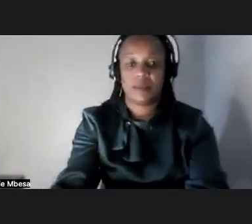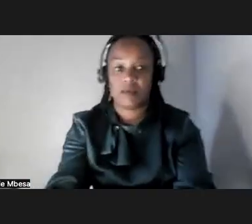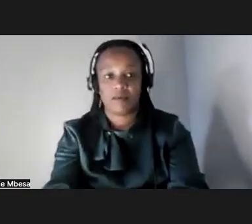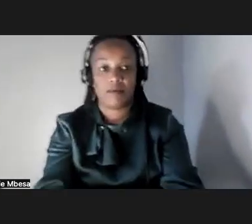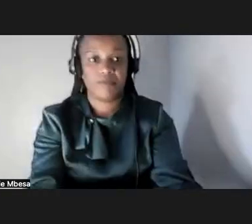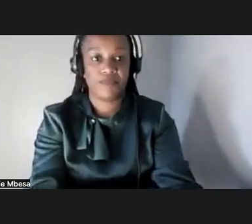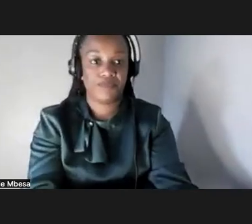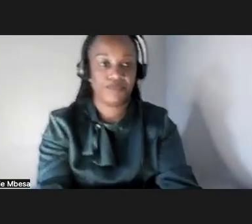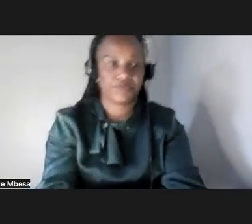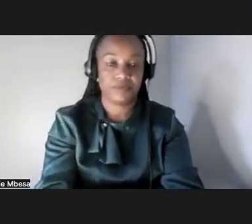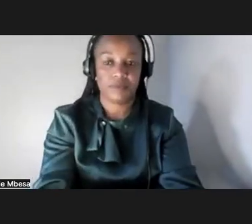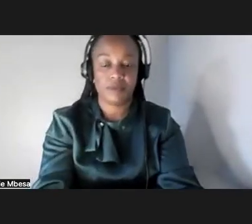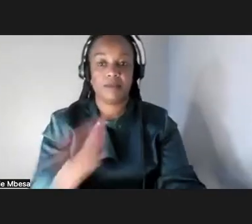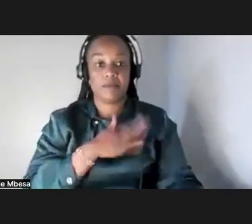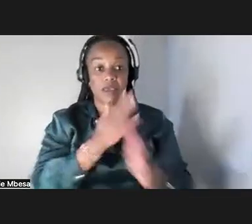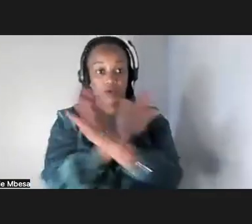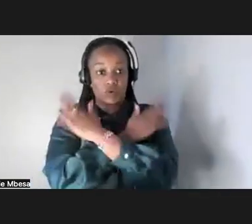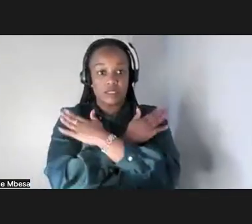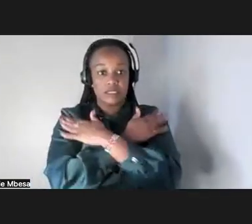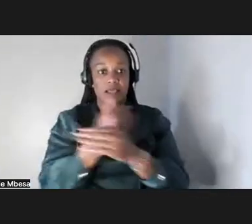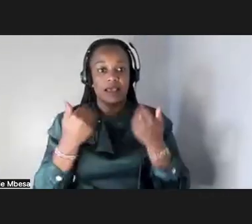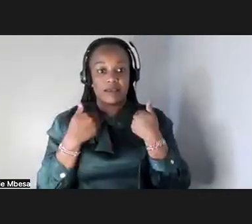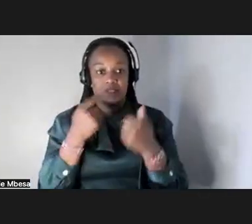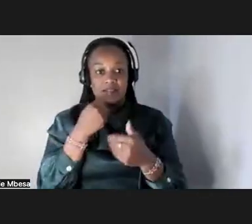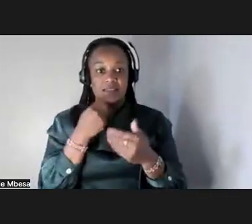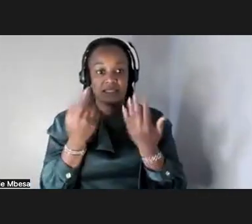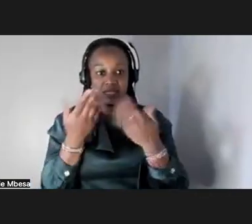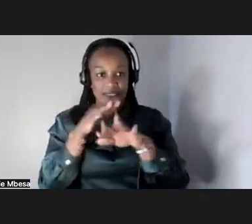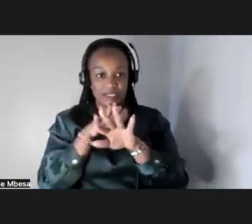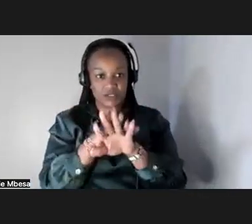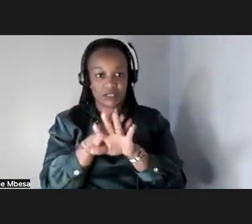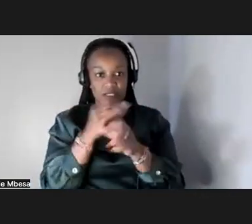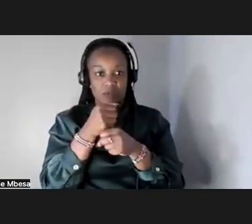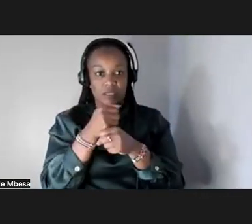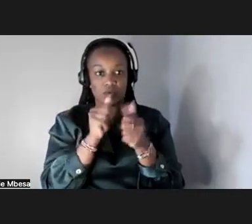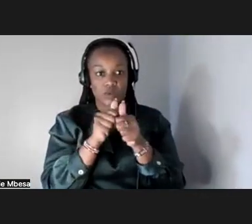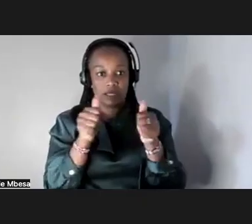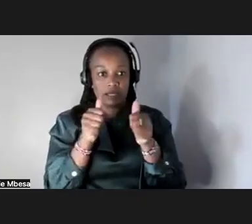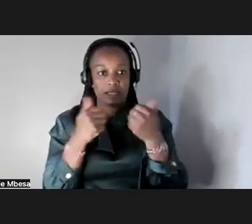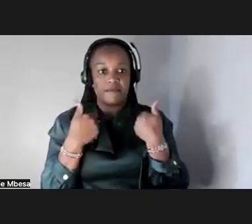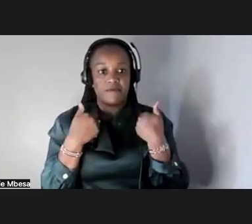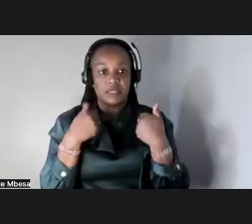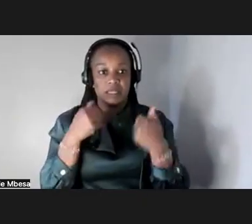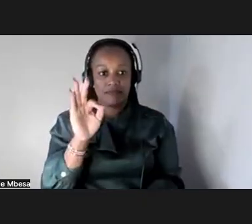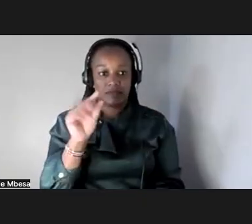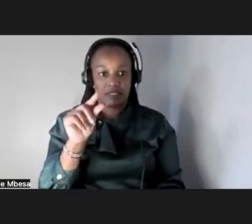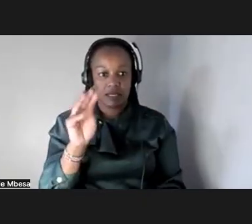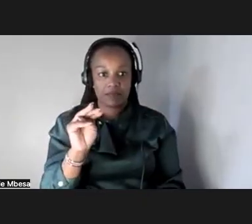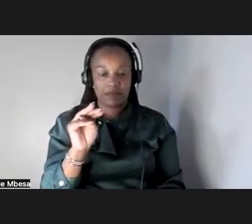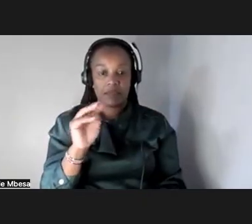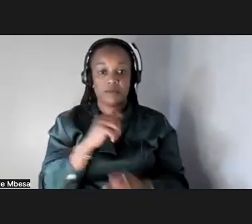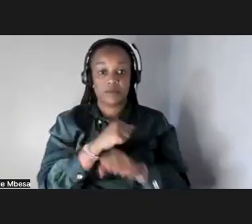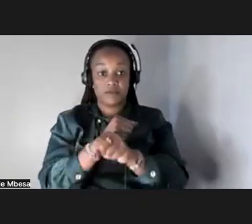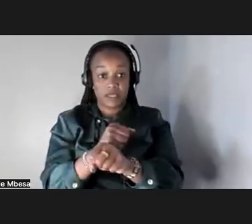the integration is working, and as having FGM and prevention and response as part